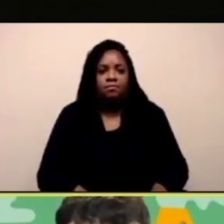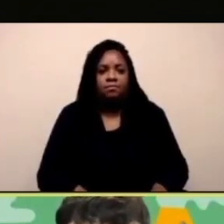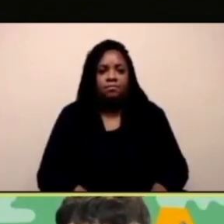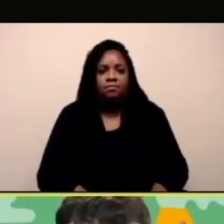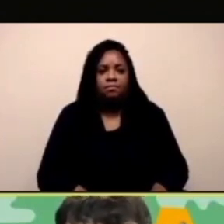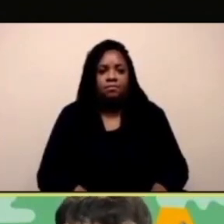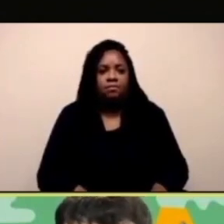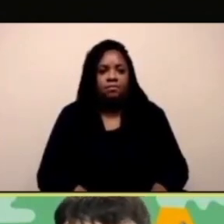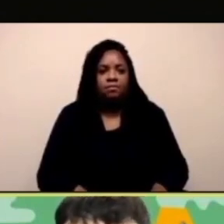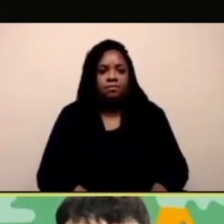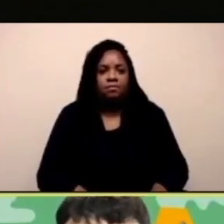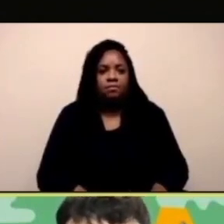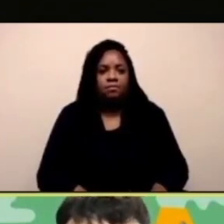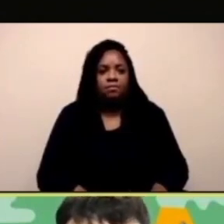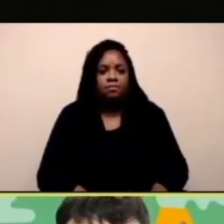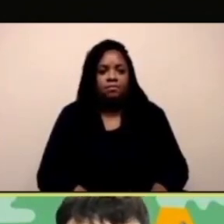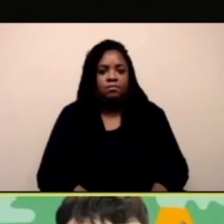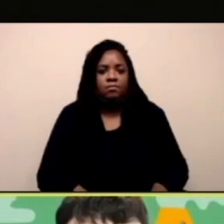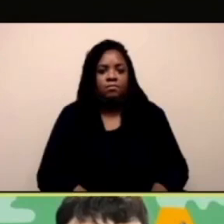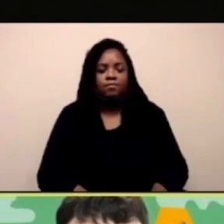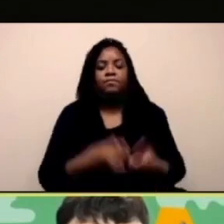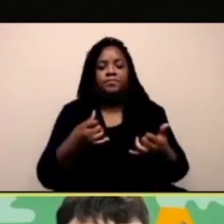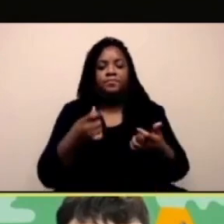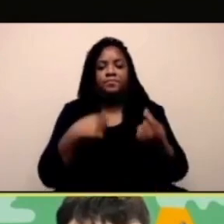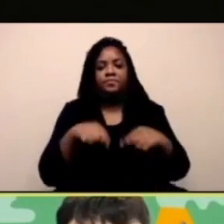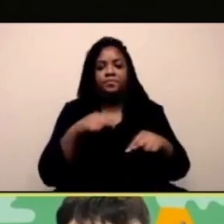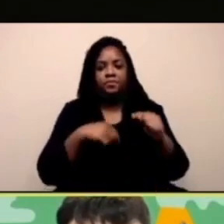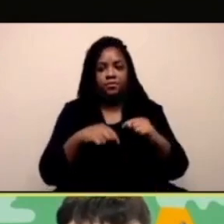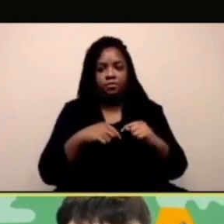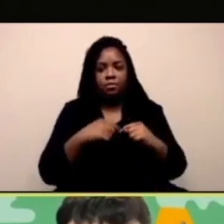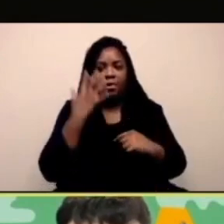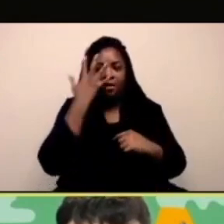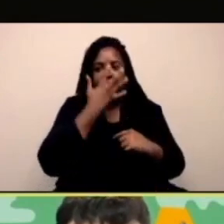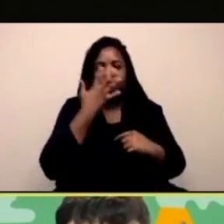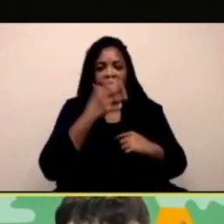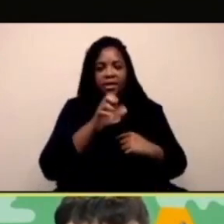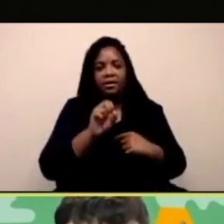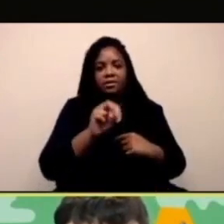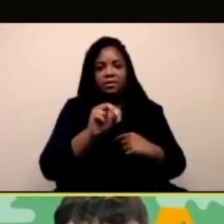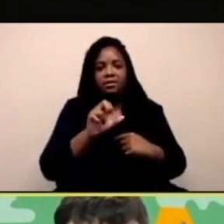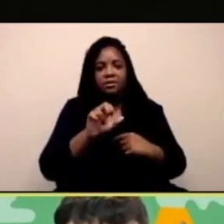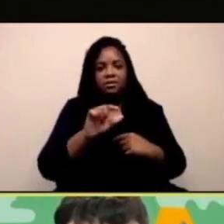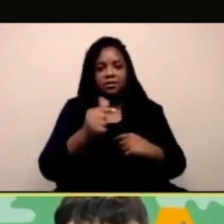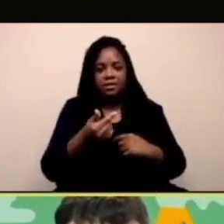So let me just go back to the face sensing page here,